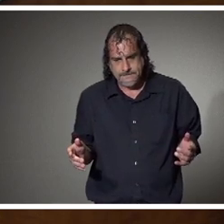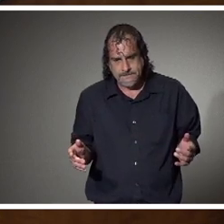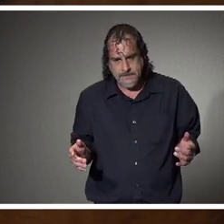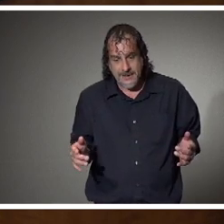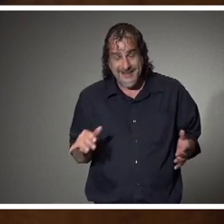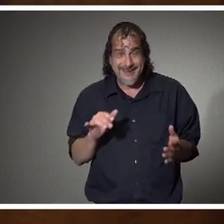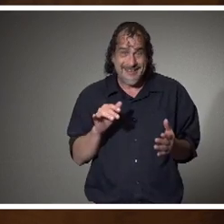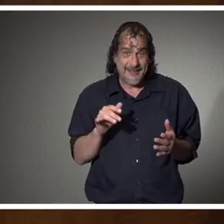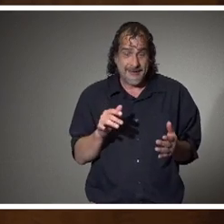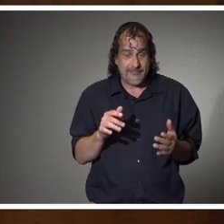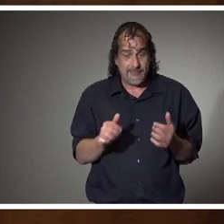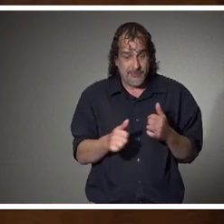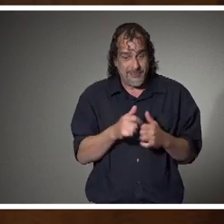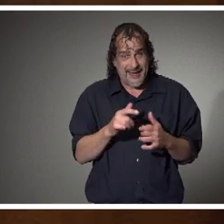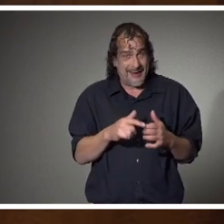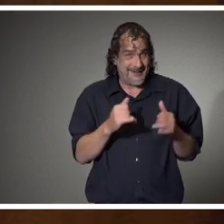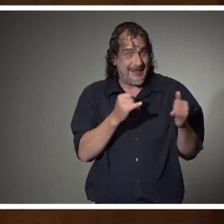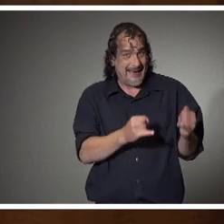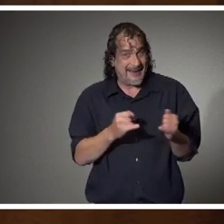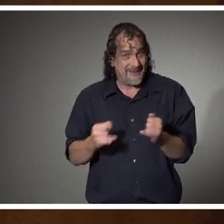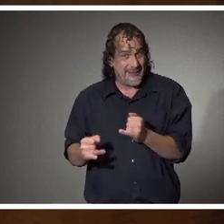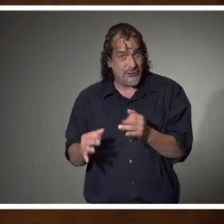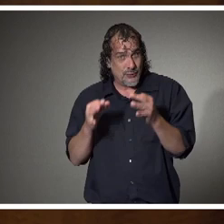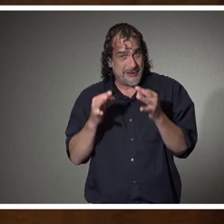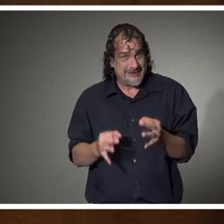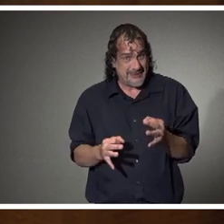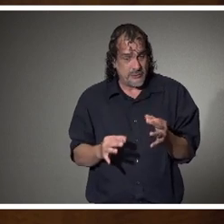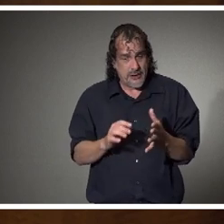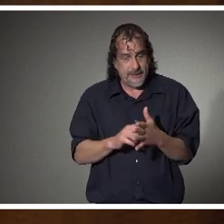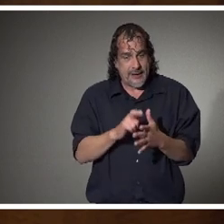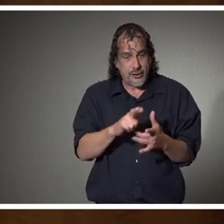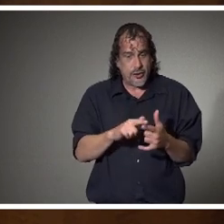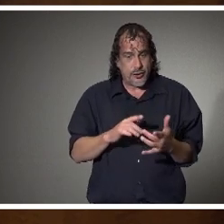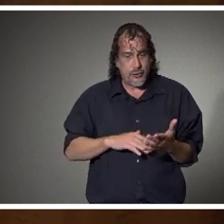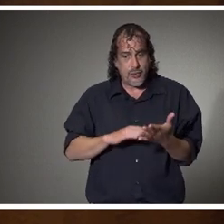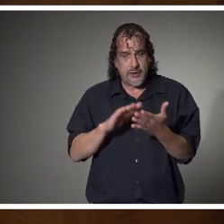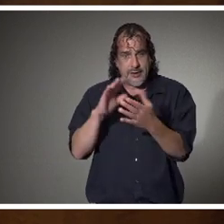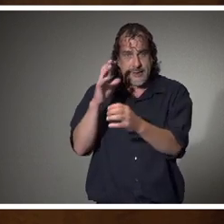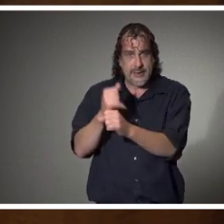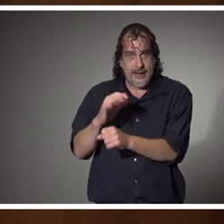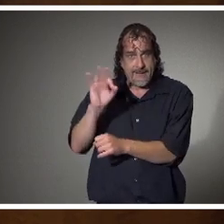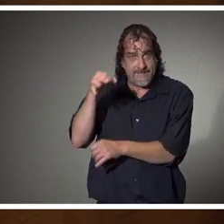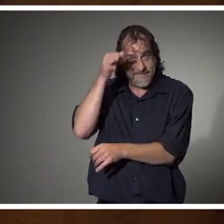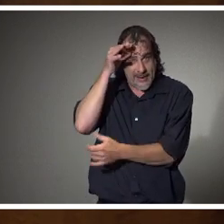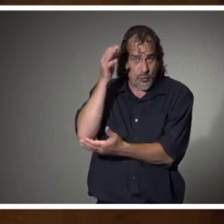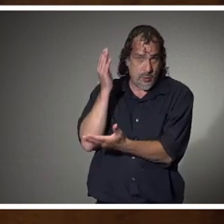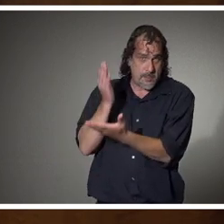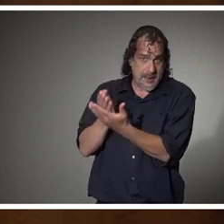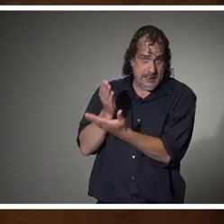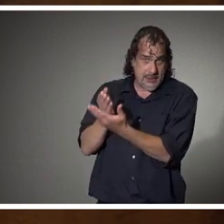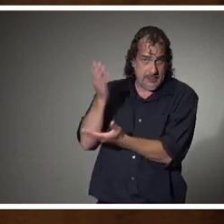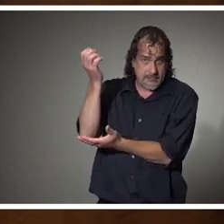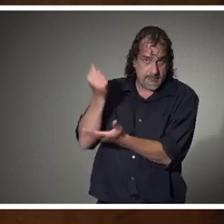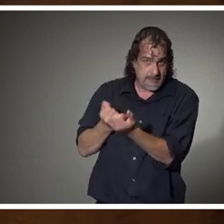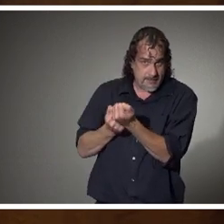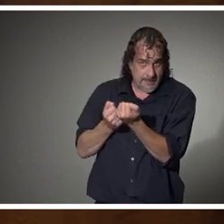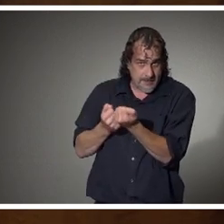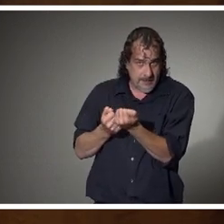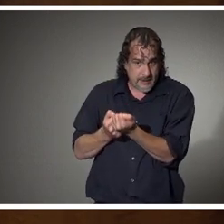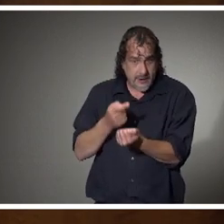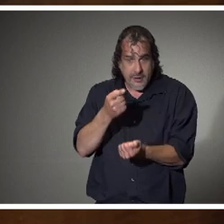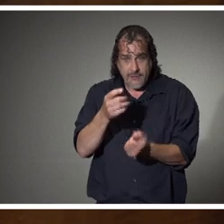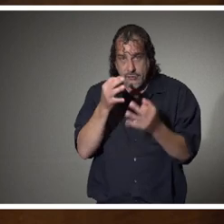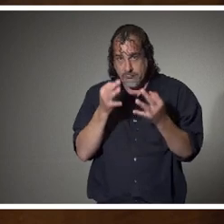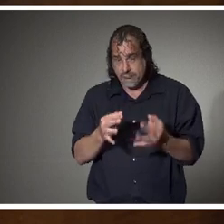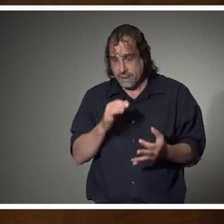individual decision that is made, that you are eligible for federal benefits for if you choose not to go